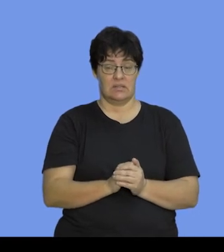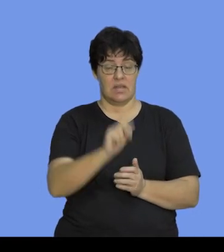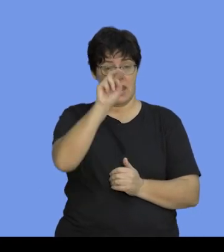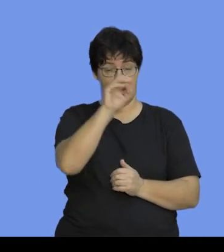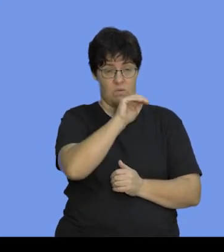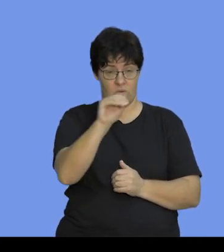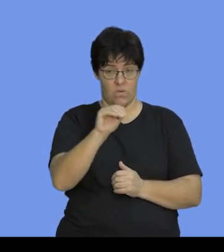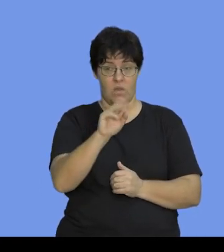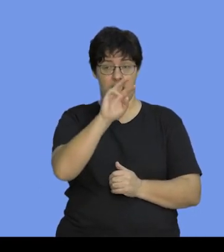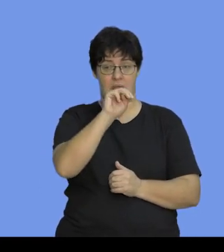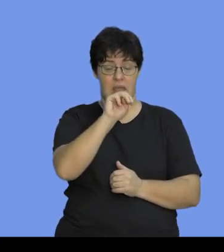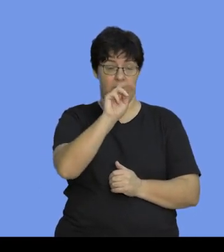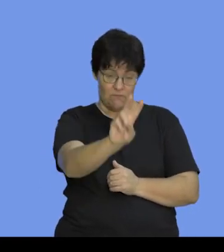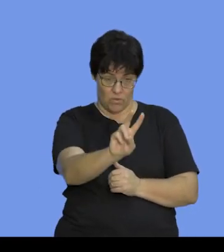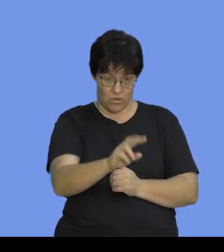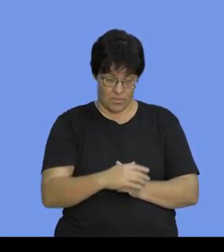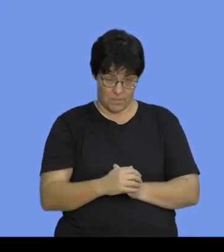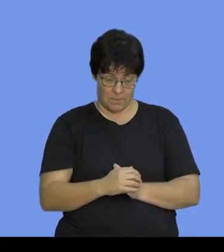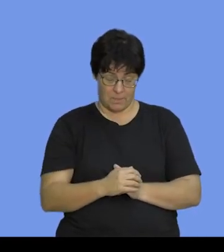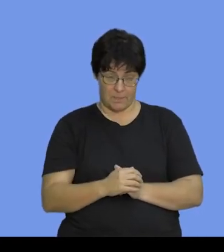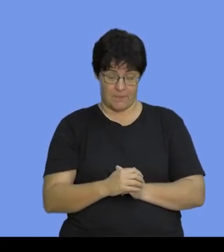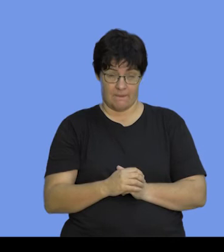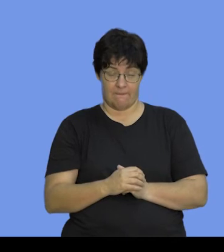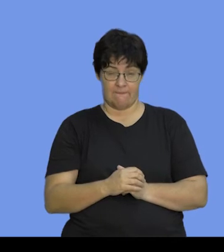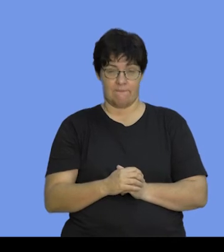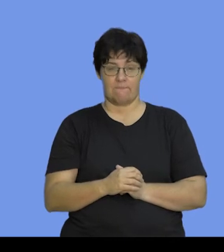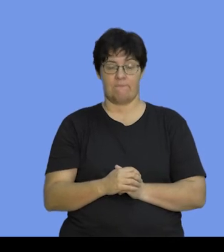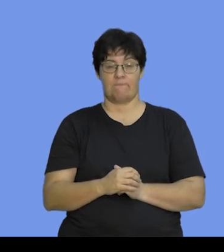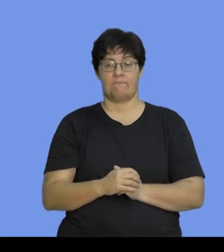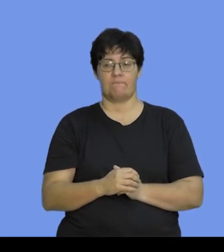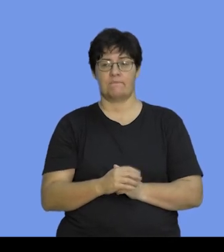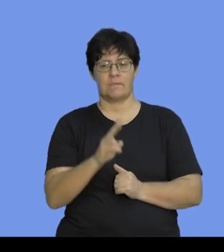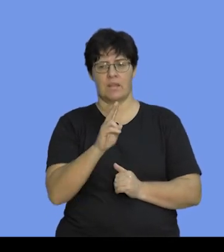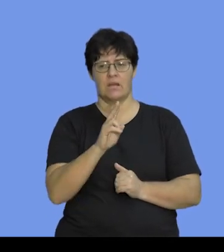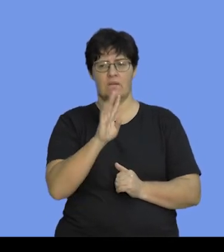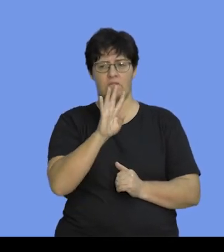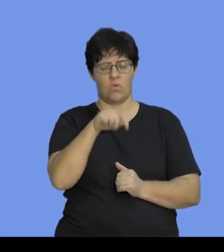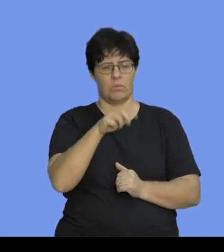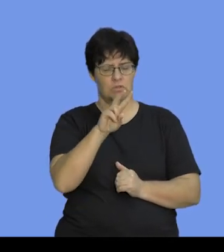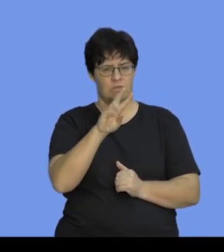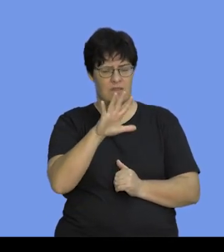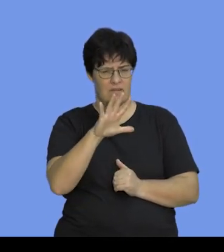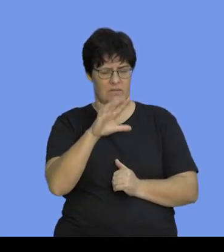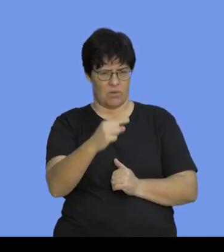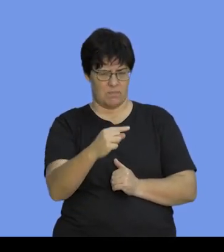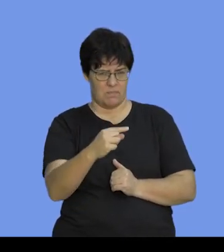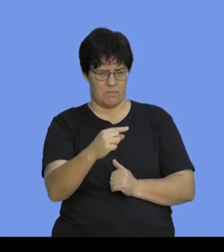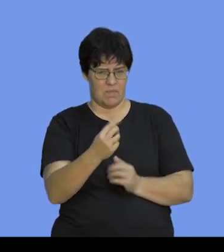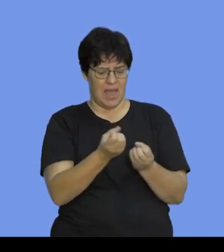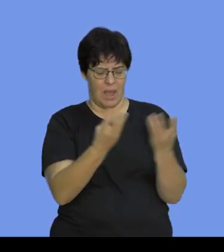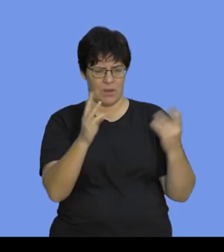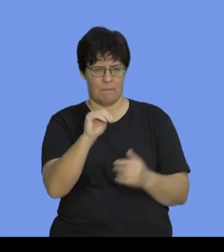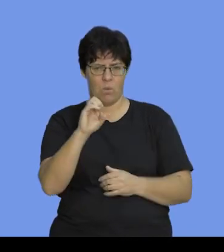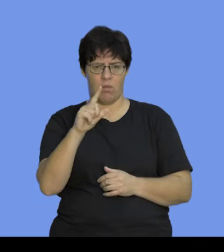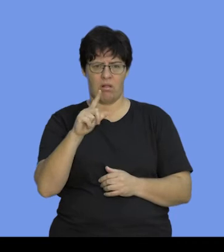moles per unit volume. But we ask ourselves, in the 4.25 grams of sodium nitrate, how many moles